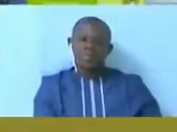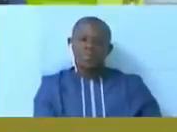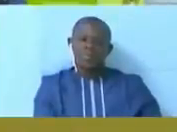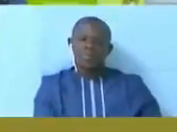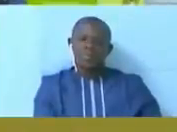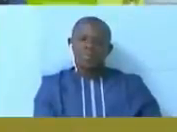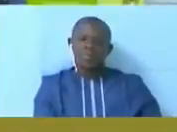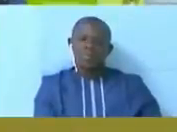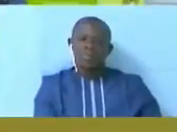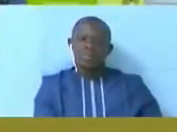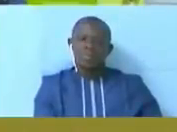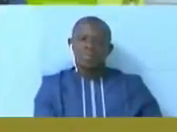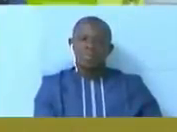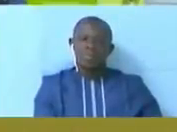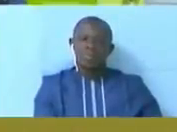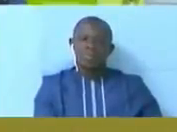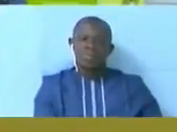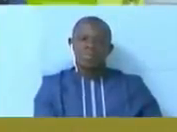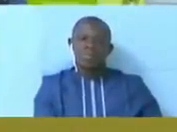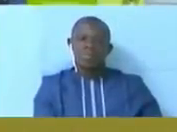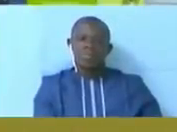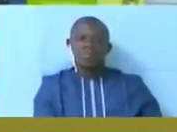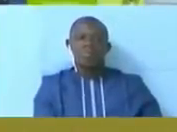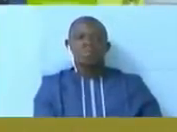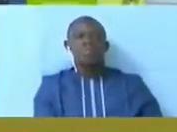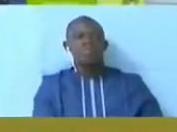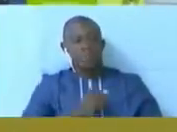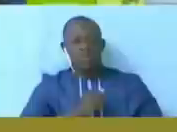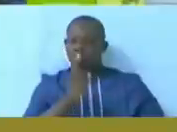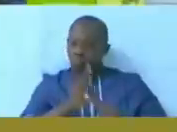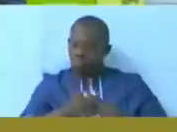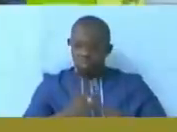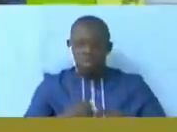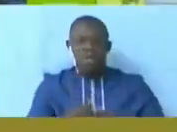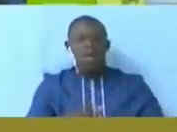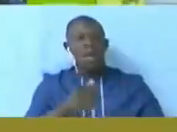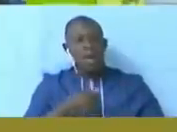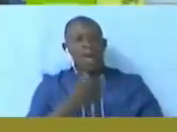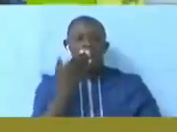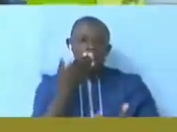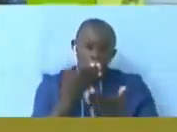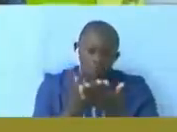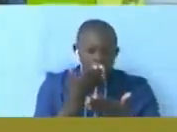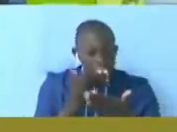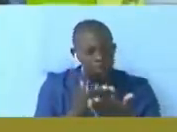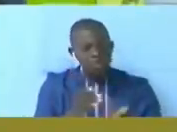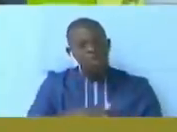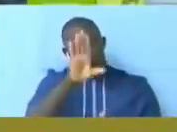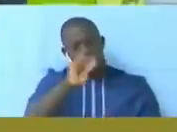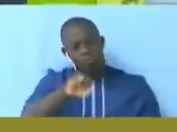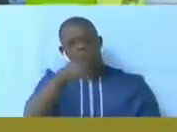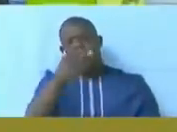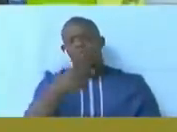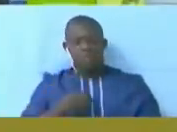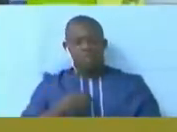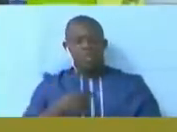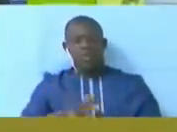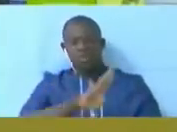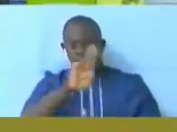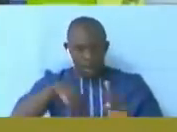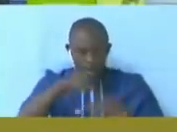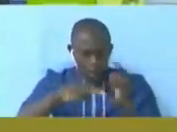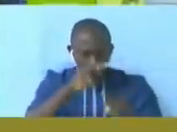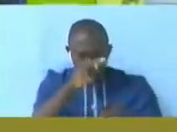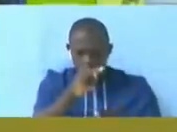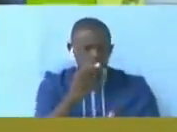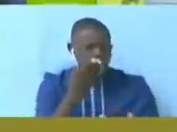ngedani alaye kana o letero jabi. He then quickly added, he said, I beg you, do it for my own sake, not for your own sake anymore. Please don't